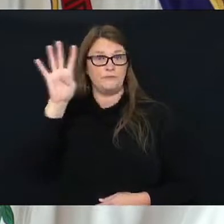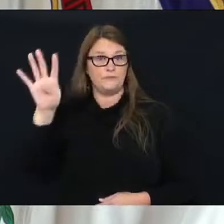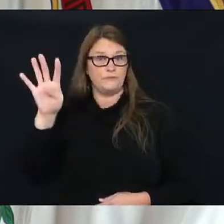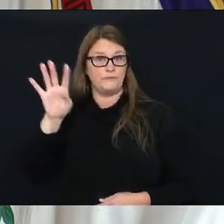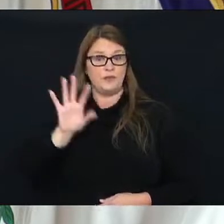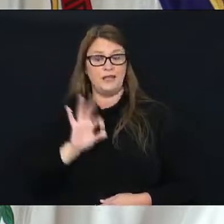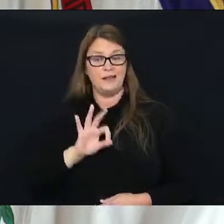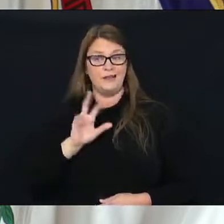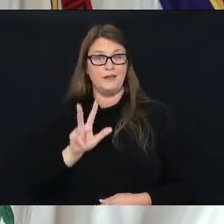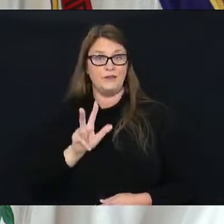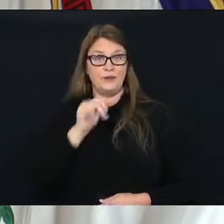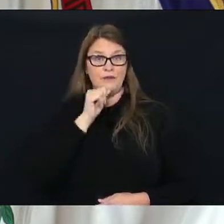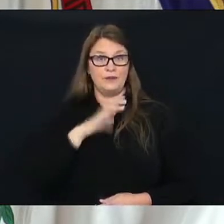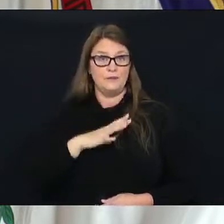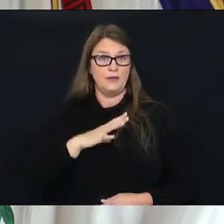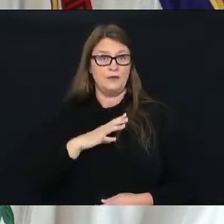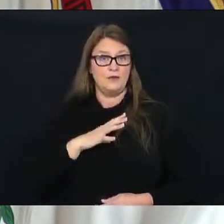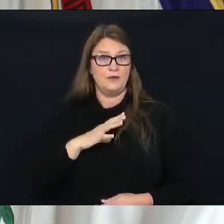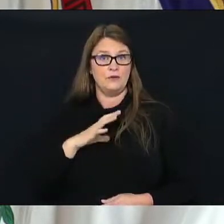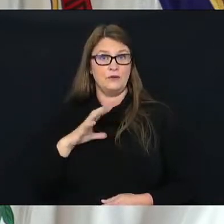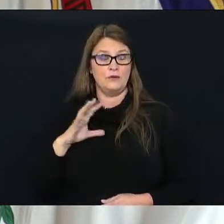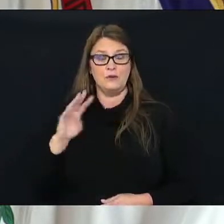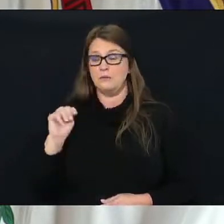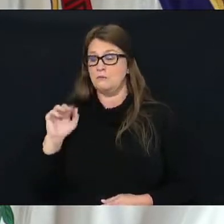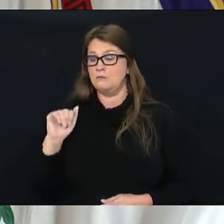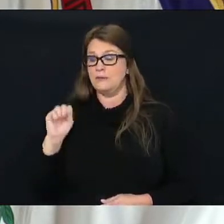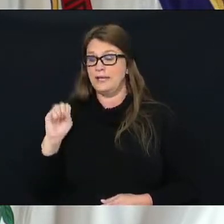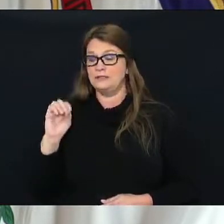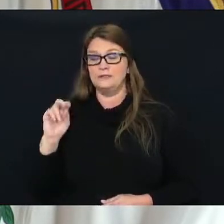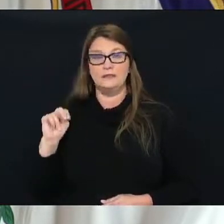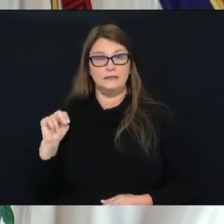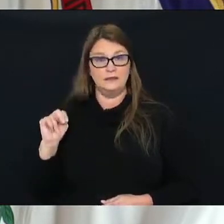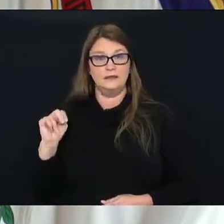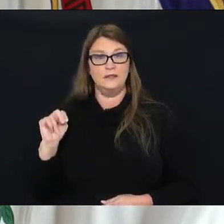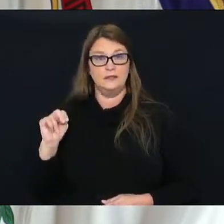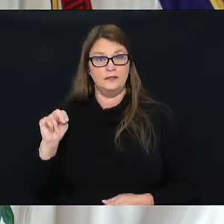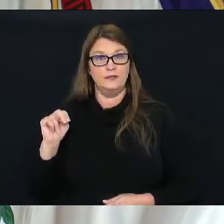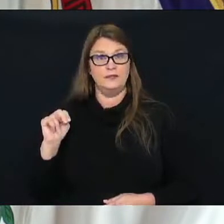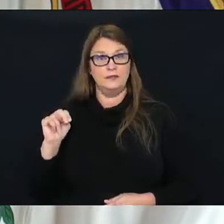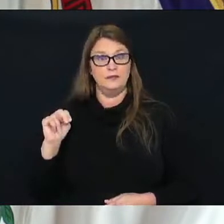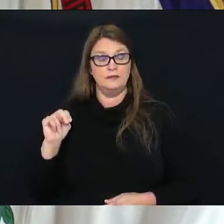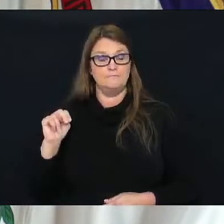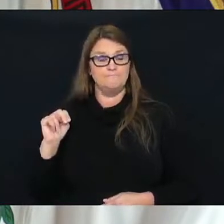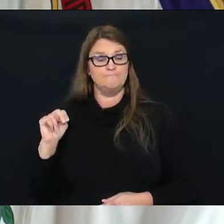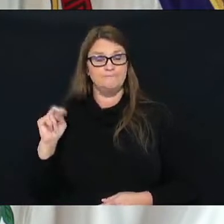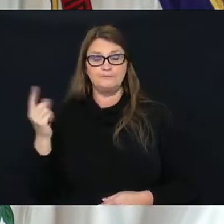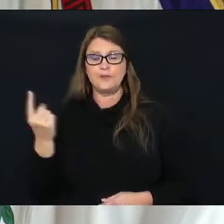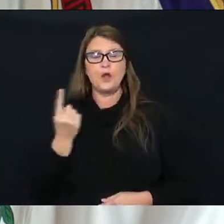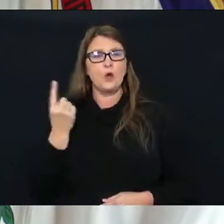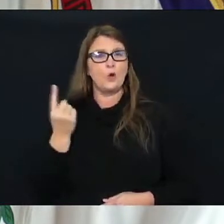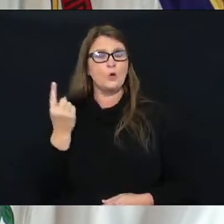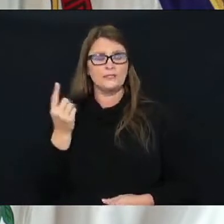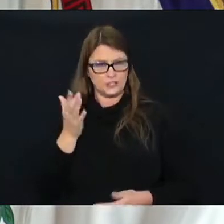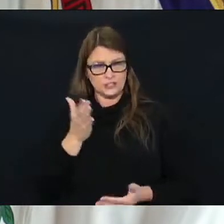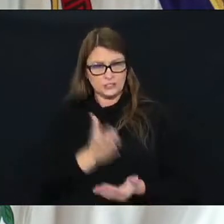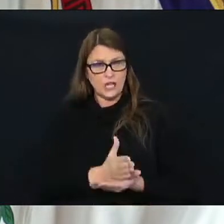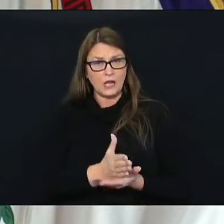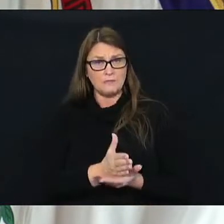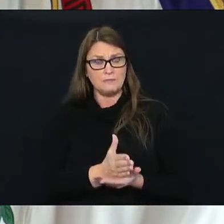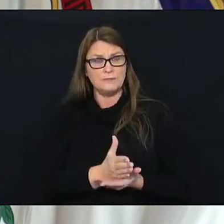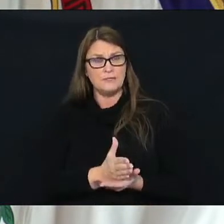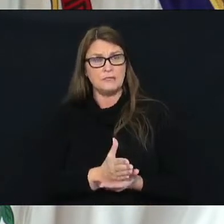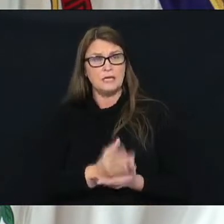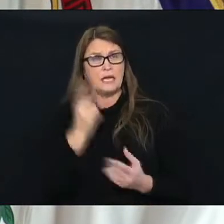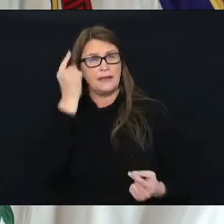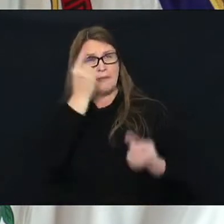death, a 93-year-old female from Mason County. I always stop. I always just think,